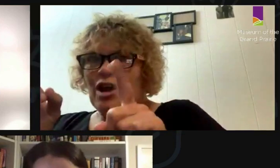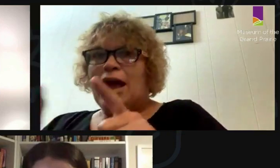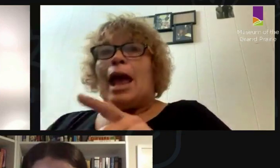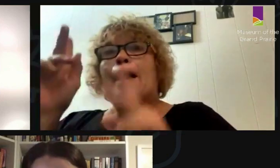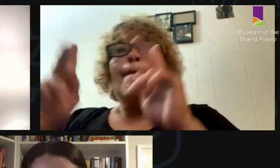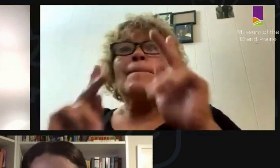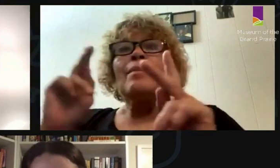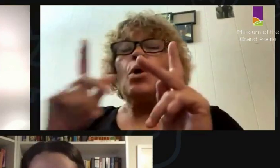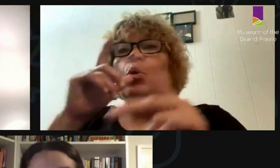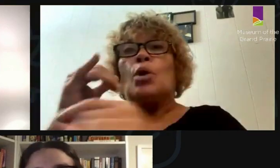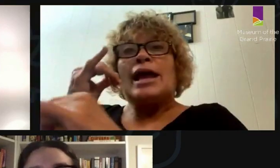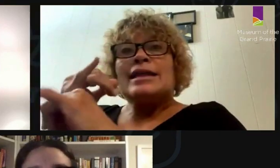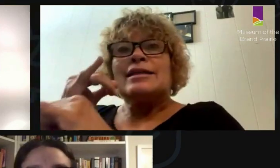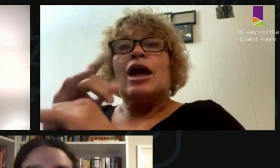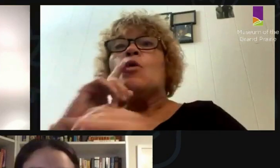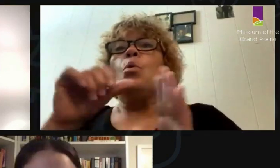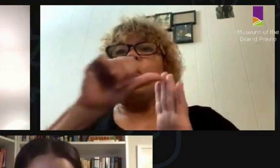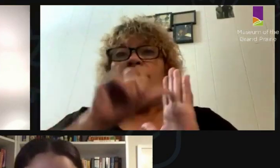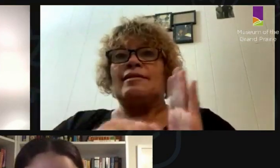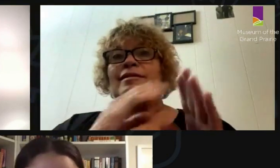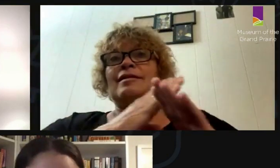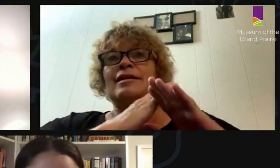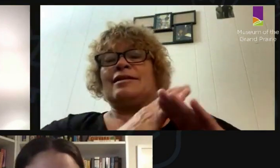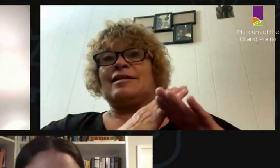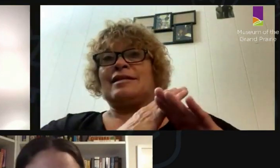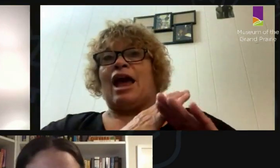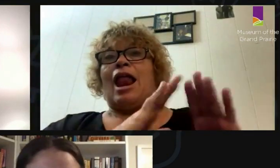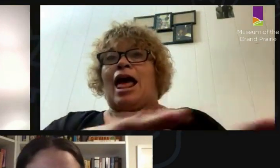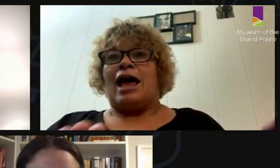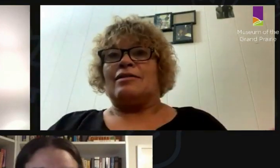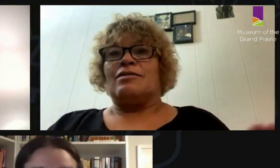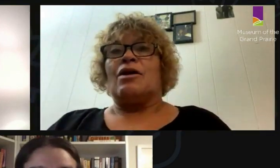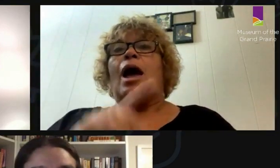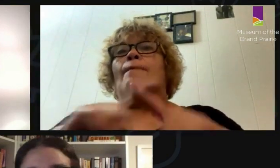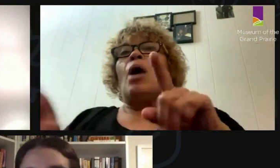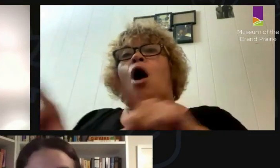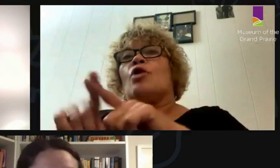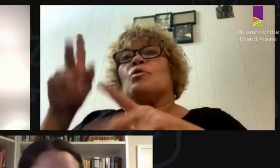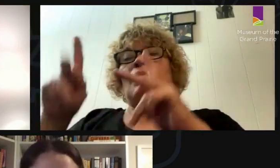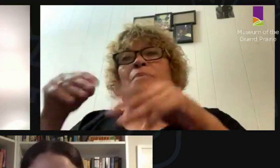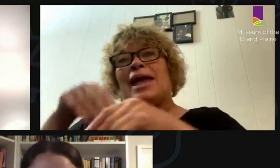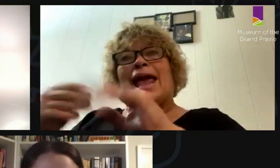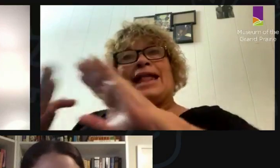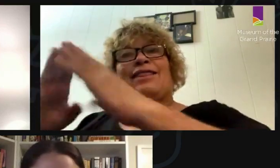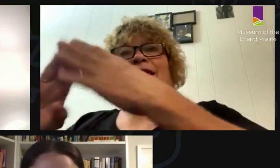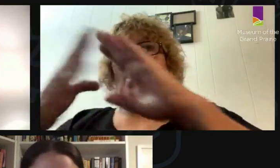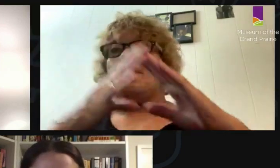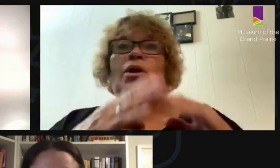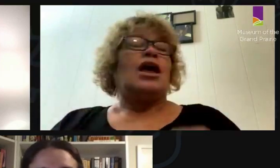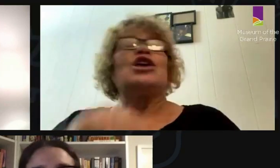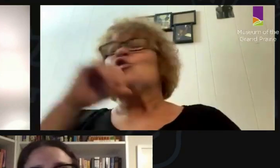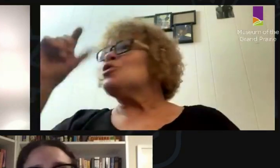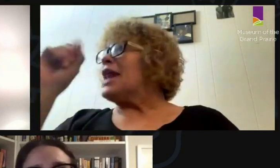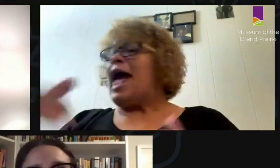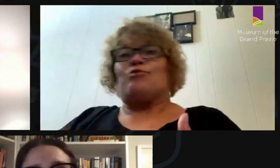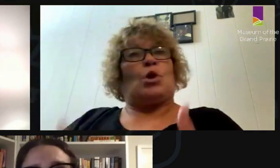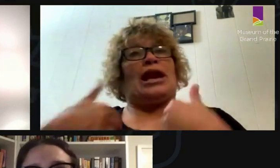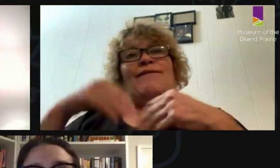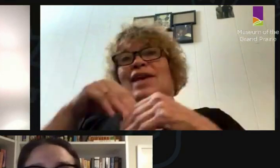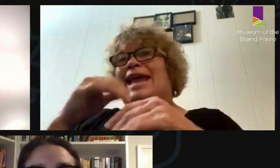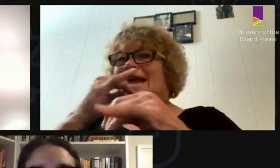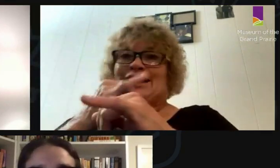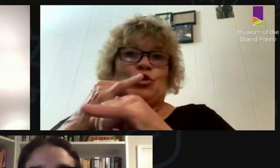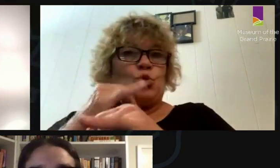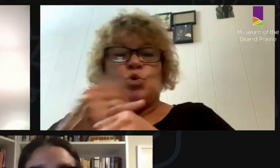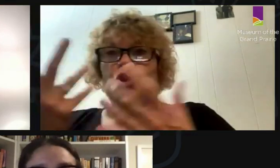folks who were institutionalized were sterilized, but also community dwelling folks were sterilized. So you didn't have to be committed to an institution.